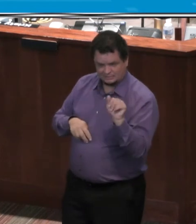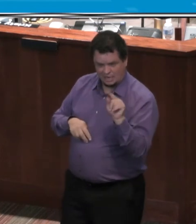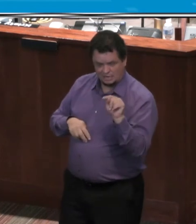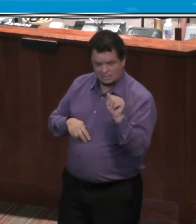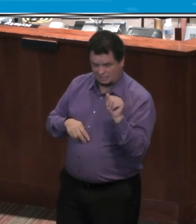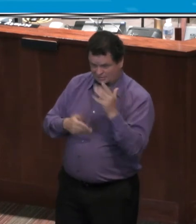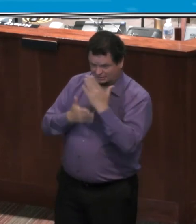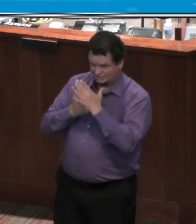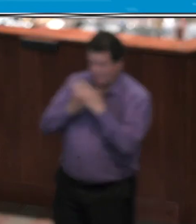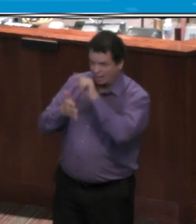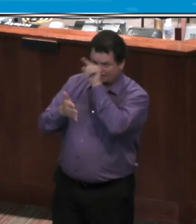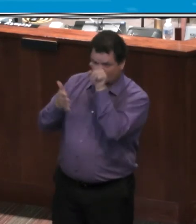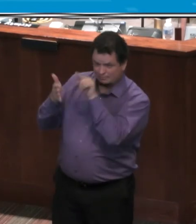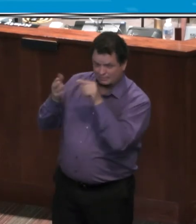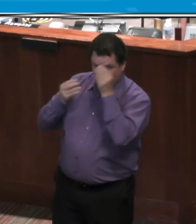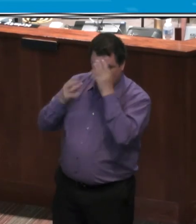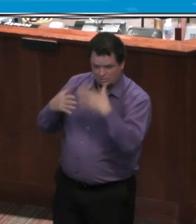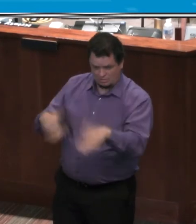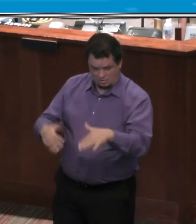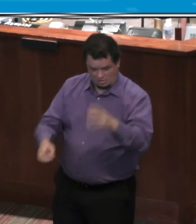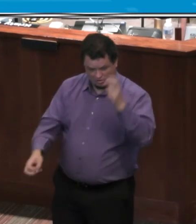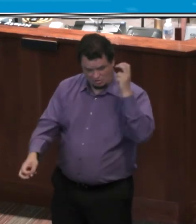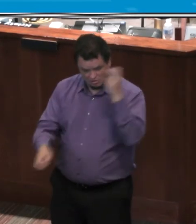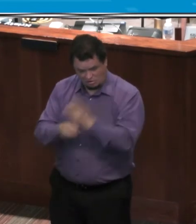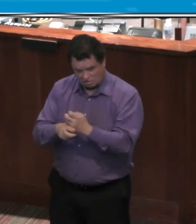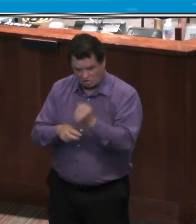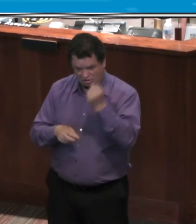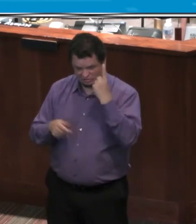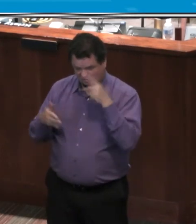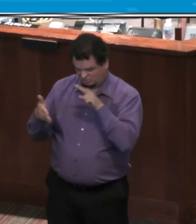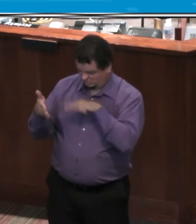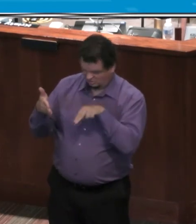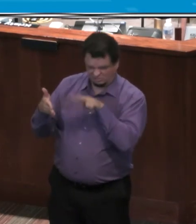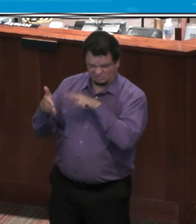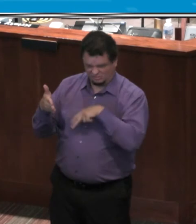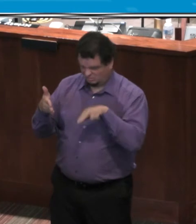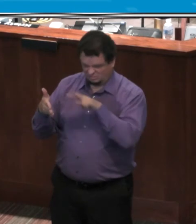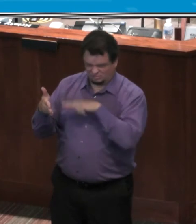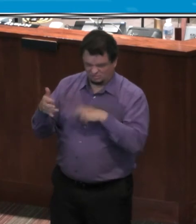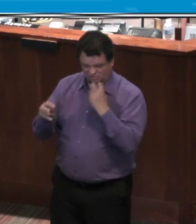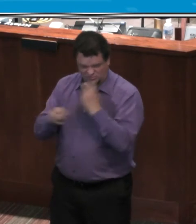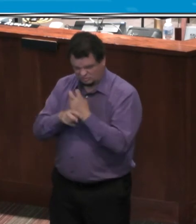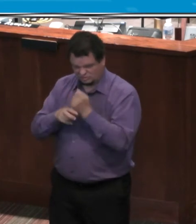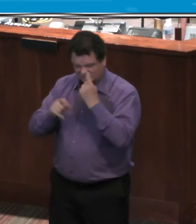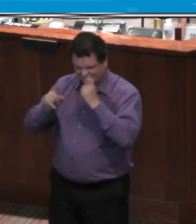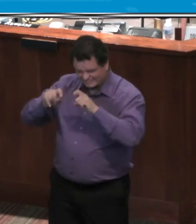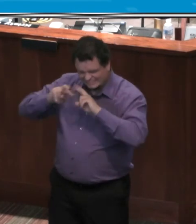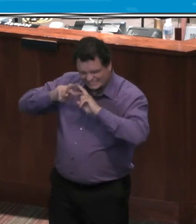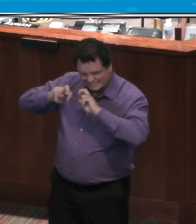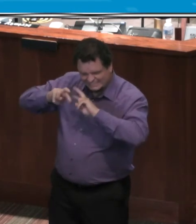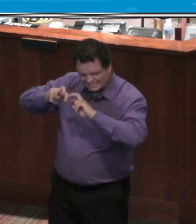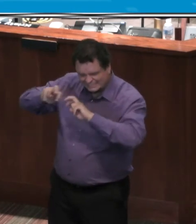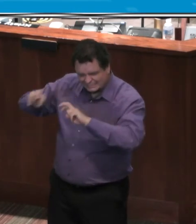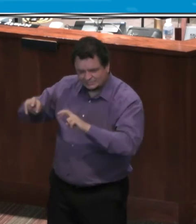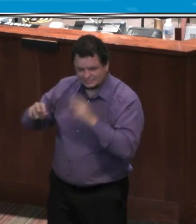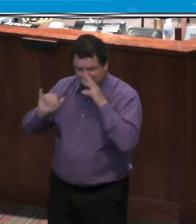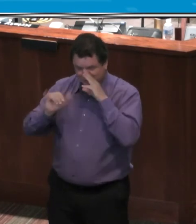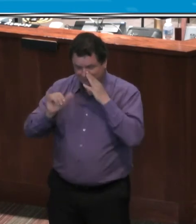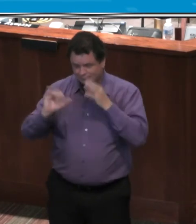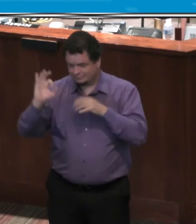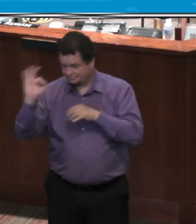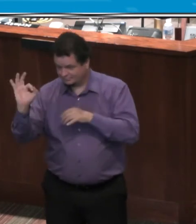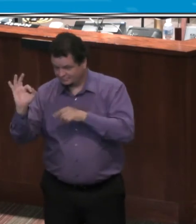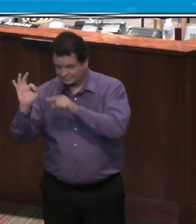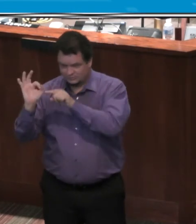get and refining these instructions. Also, I should say the rolling average is a very valuable construct here, and we default it to a